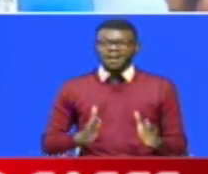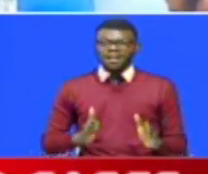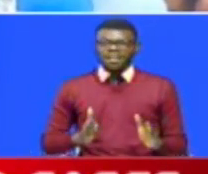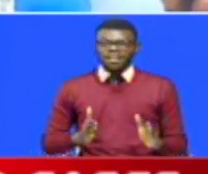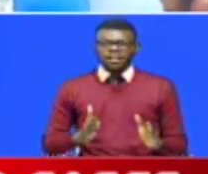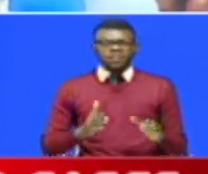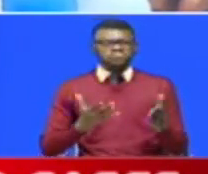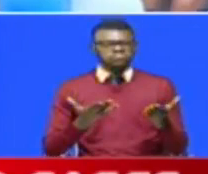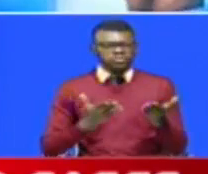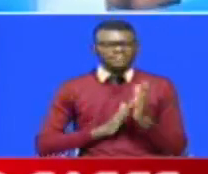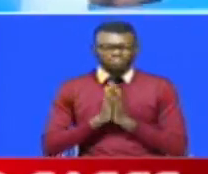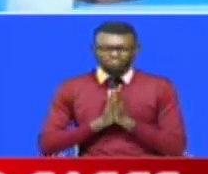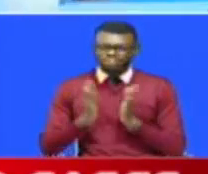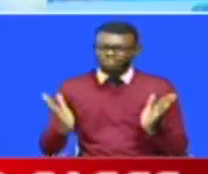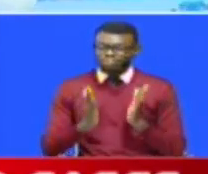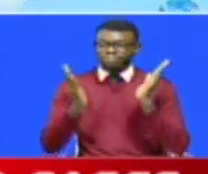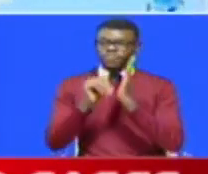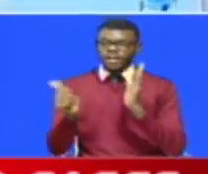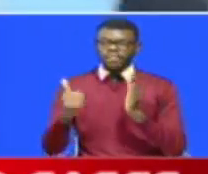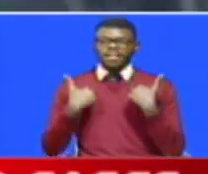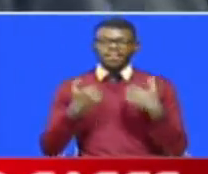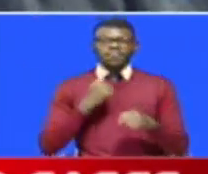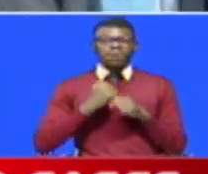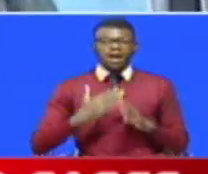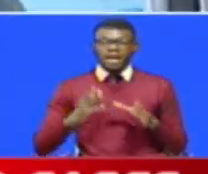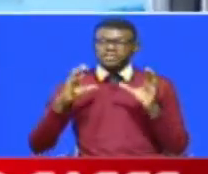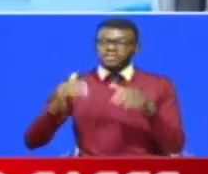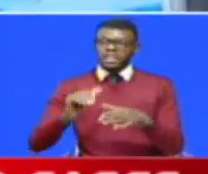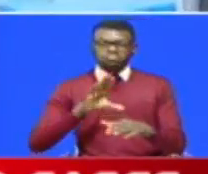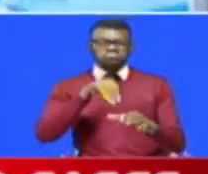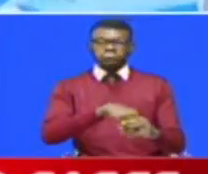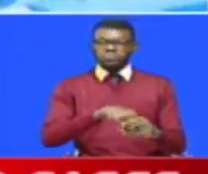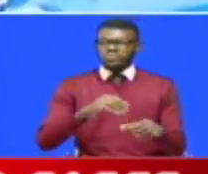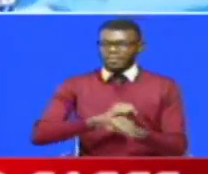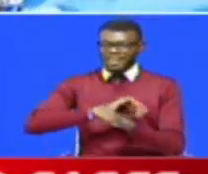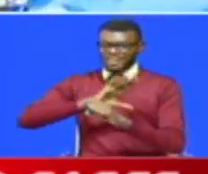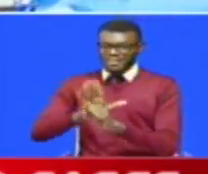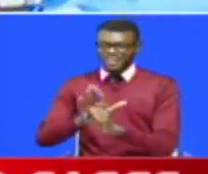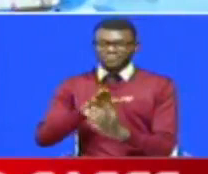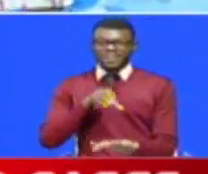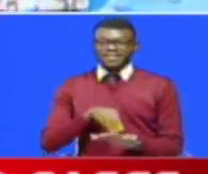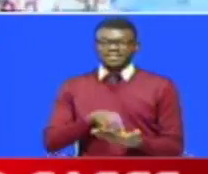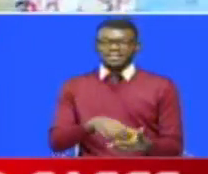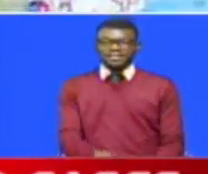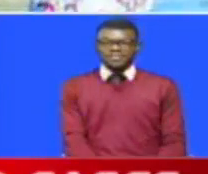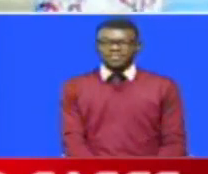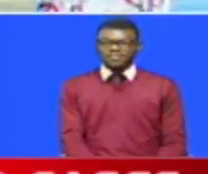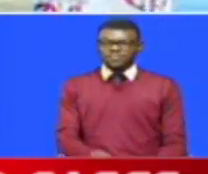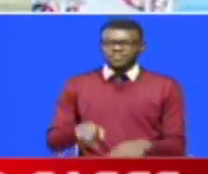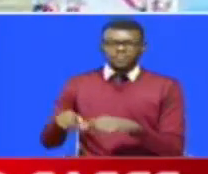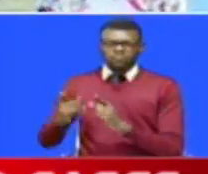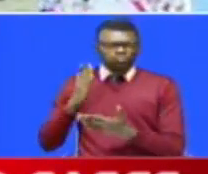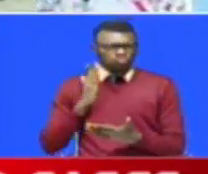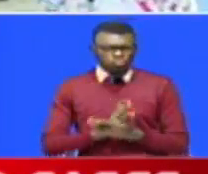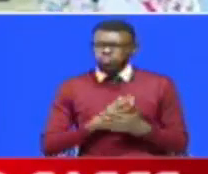inspired other health workers to join the team handling COVID-19 cases. She has shown